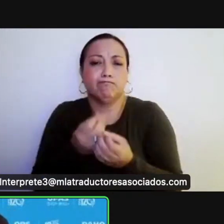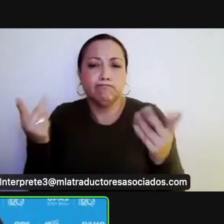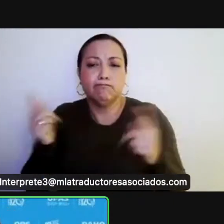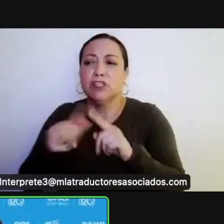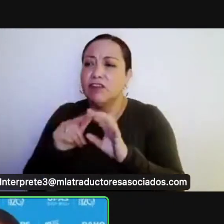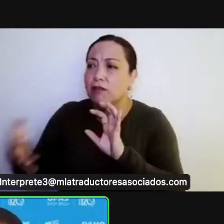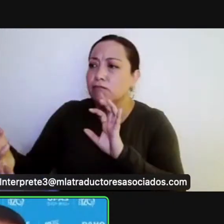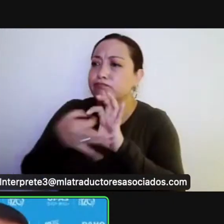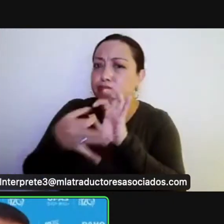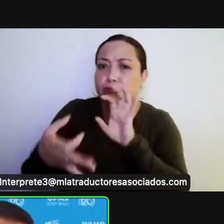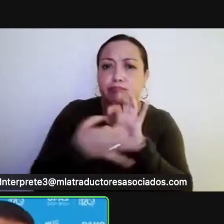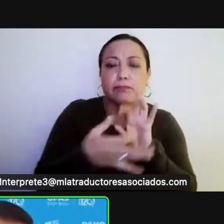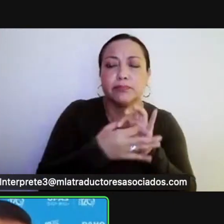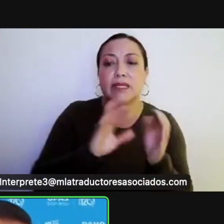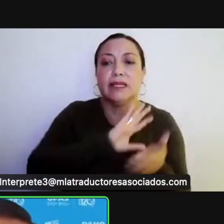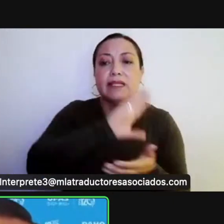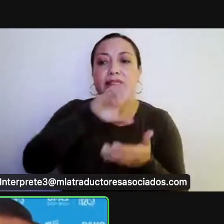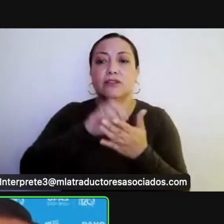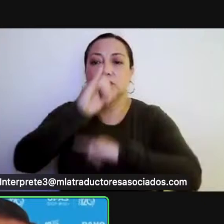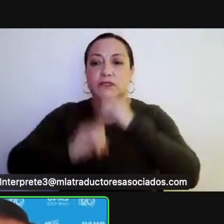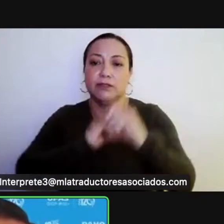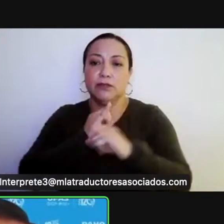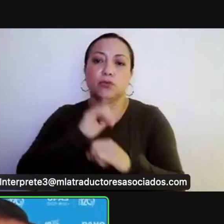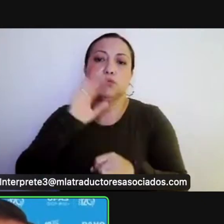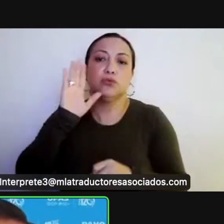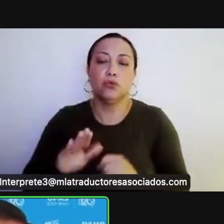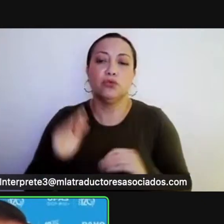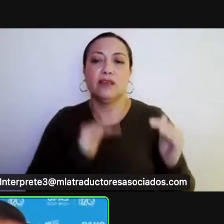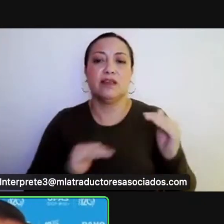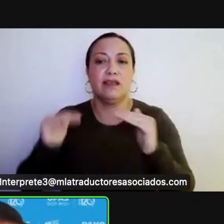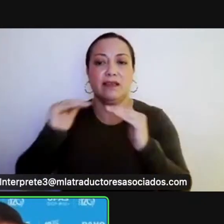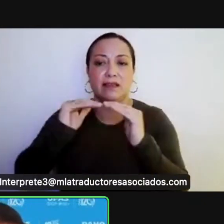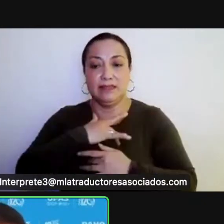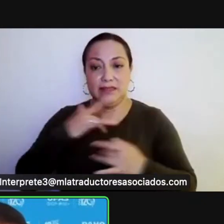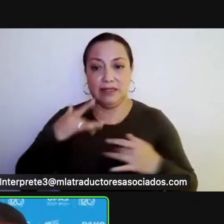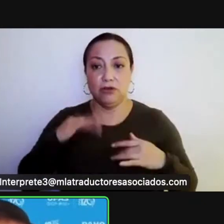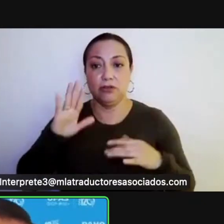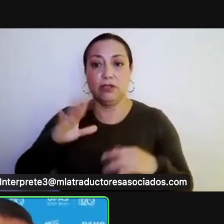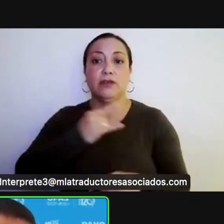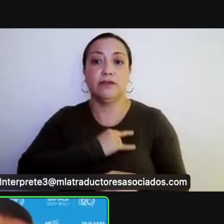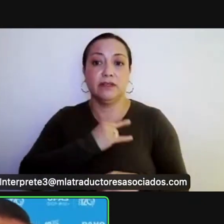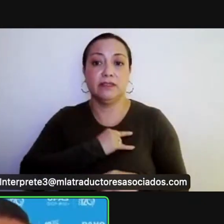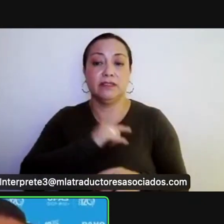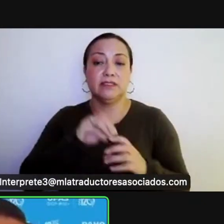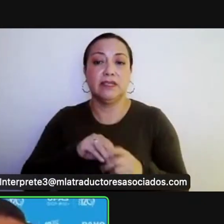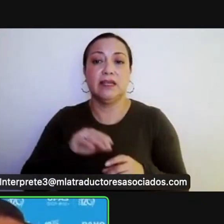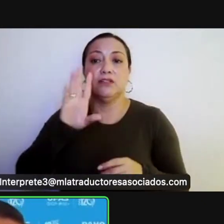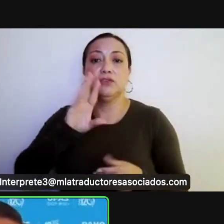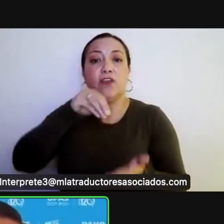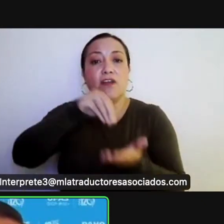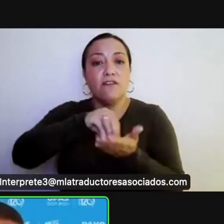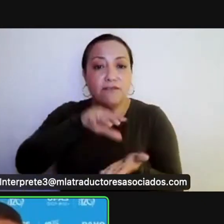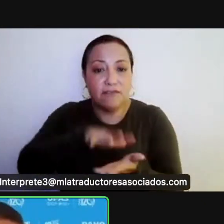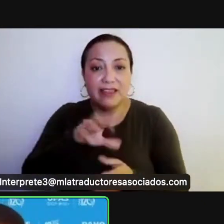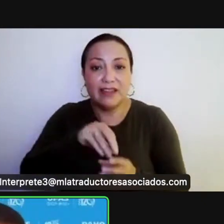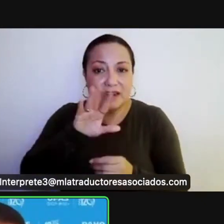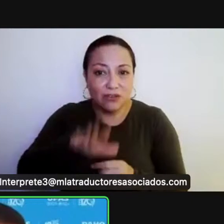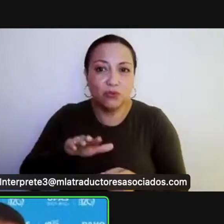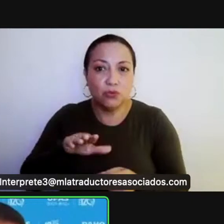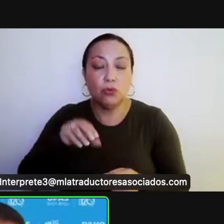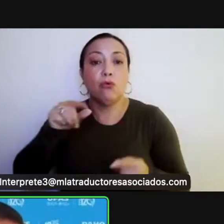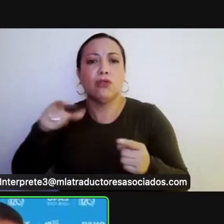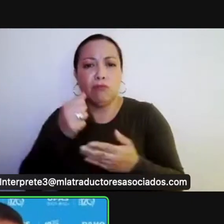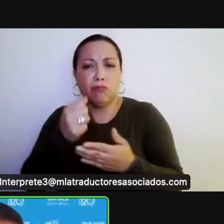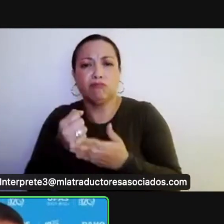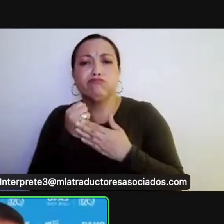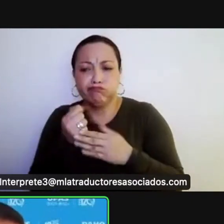PAHO and many allies from it, the center collaborator